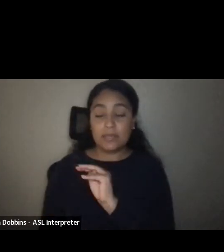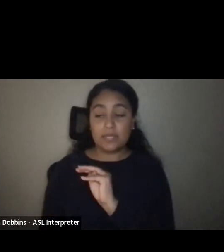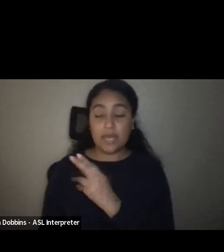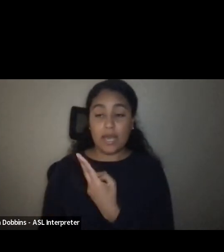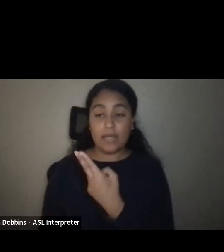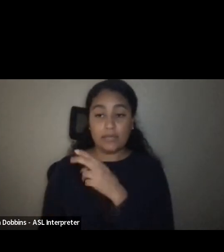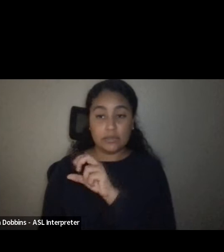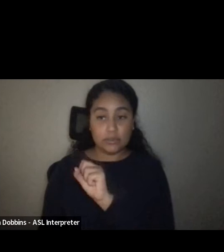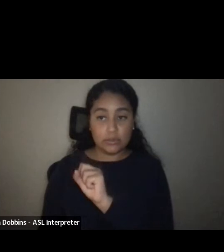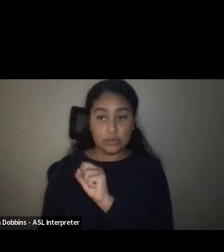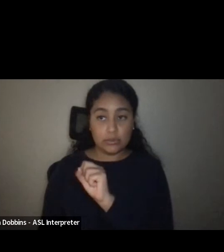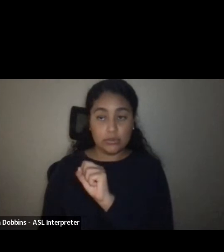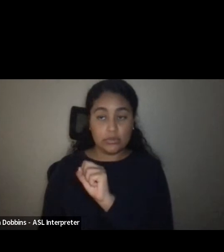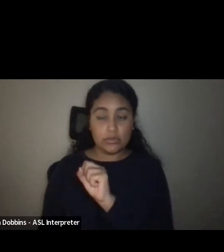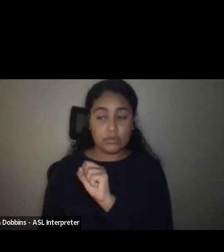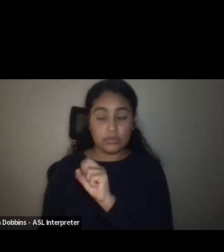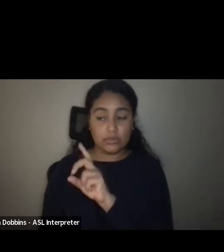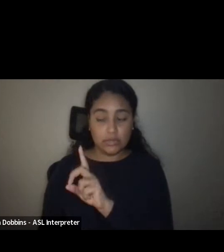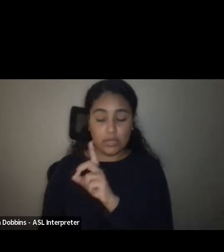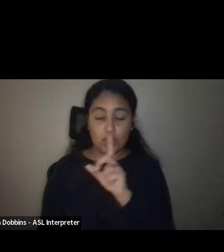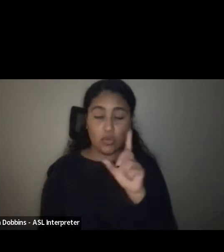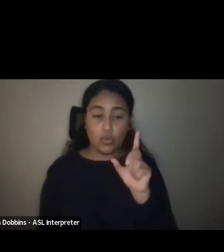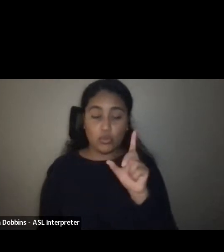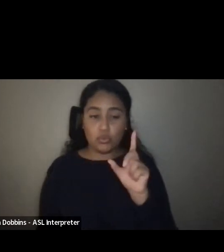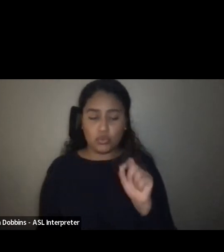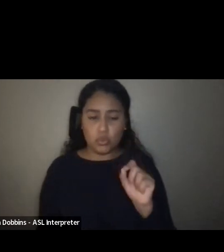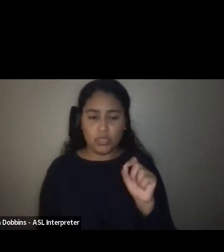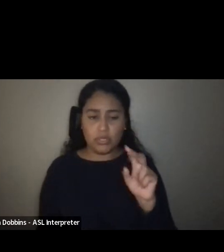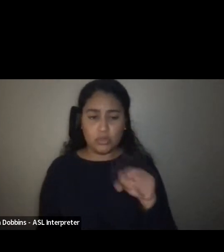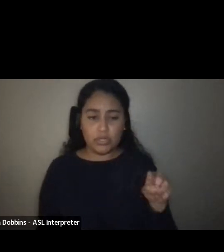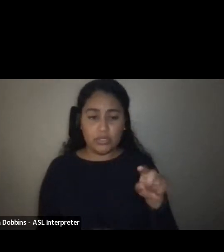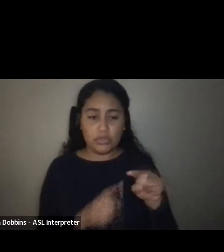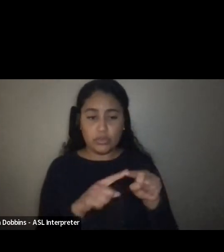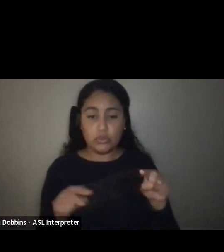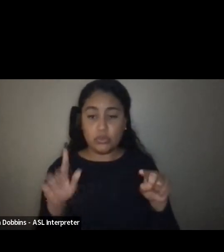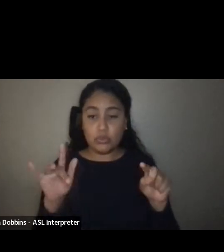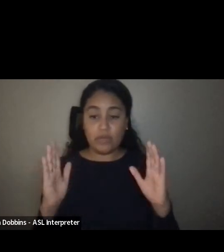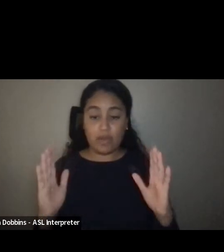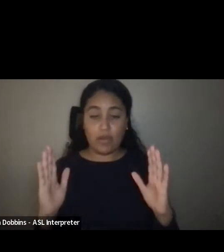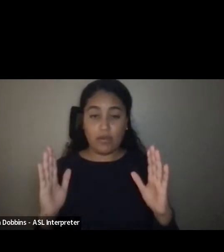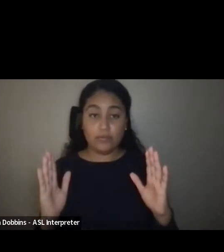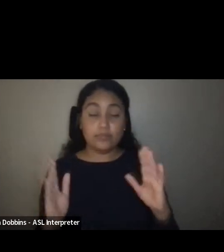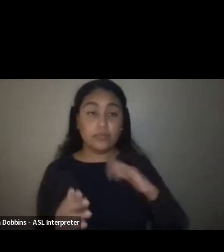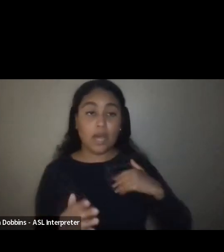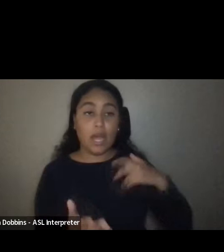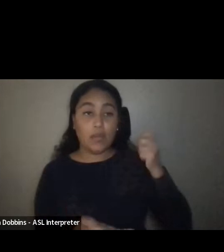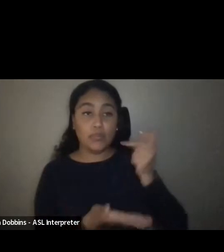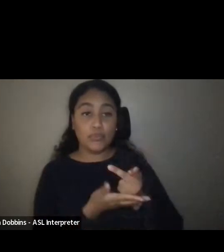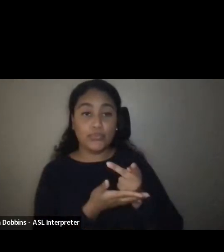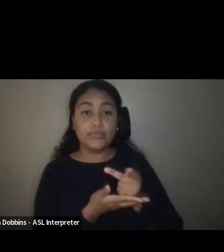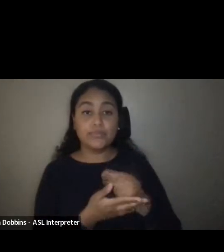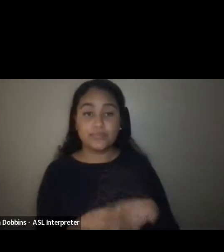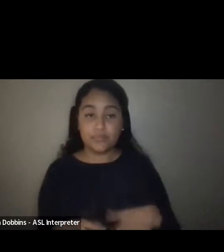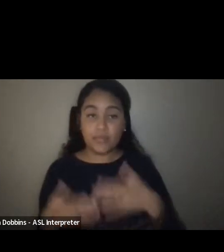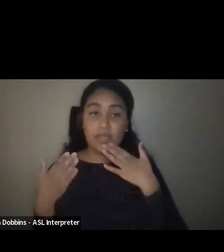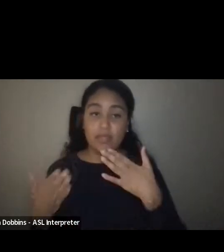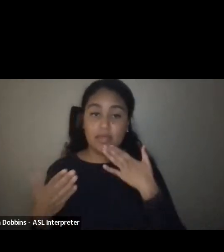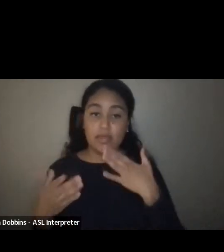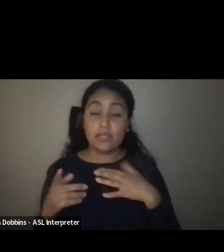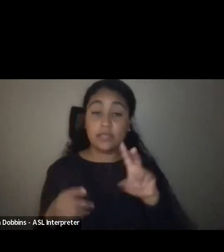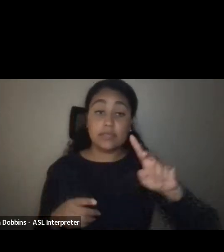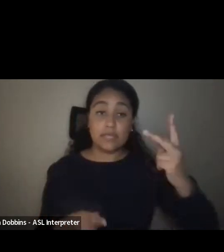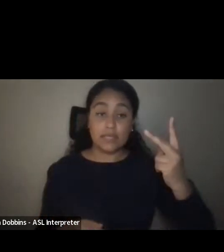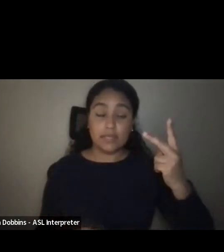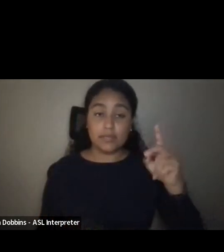for the 2022 to 25 collective bargaining agreement. I move to approve. Thank you. Can I get a